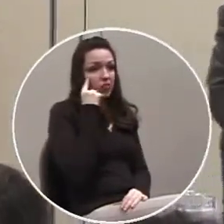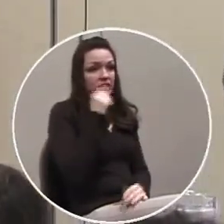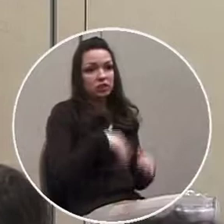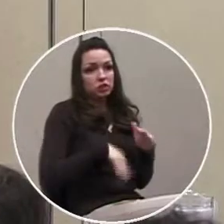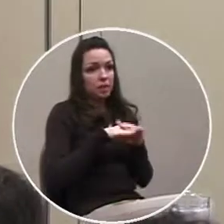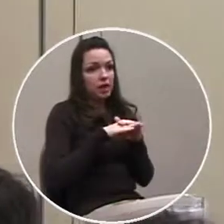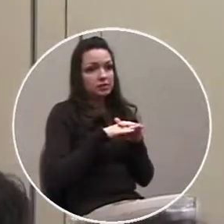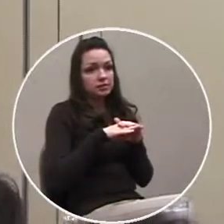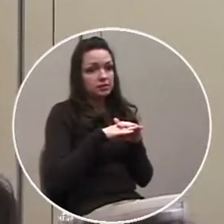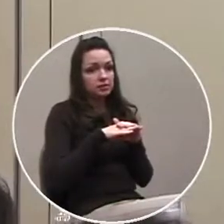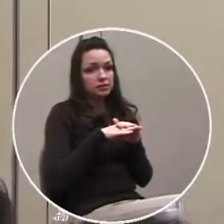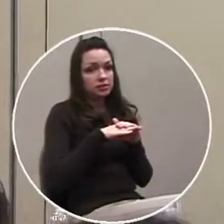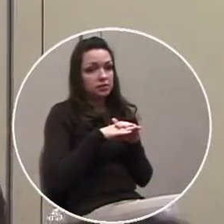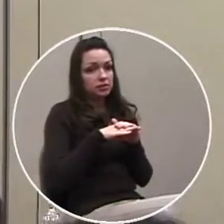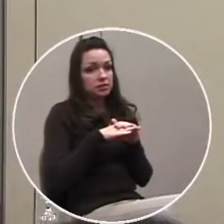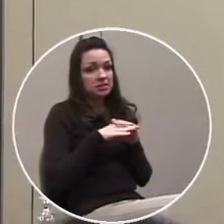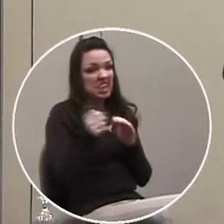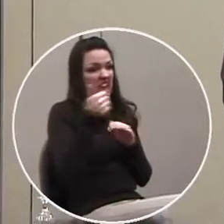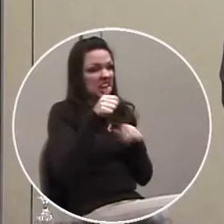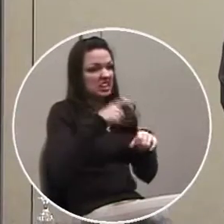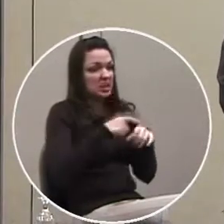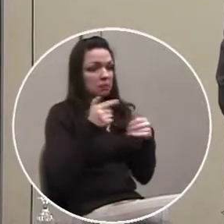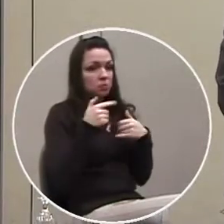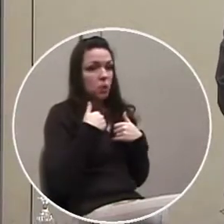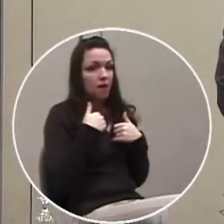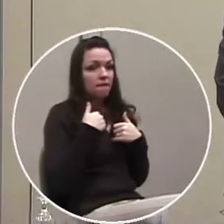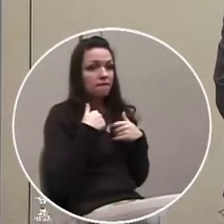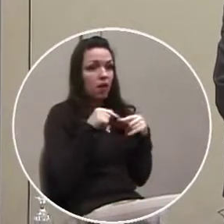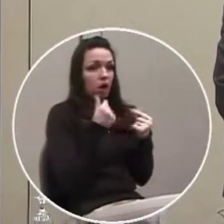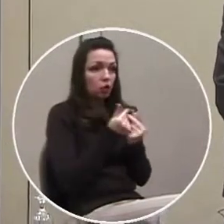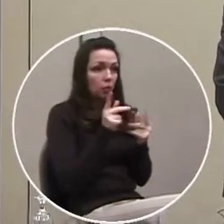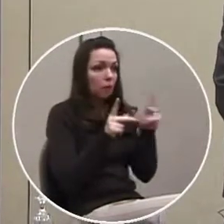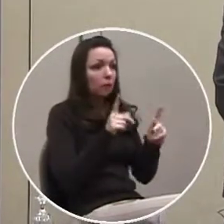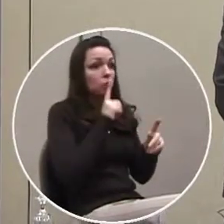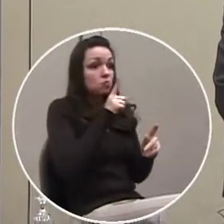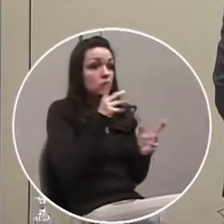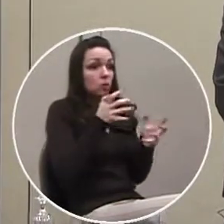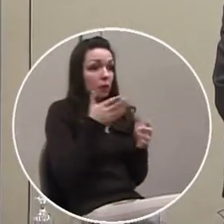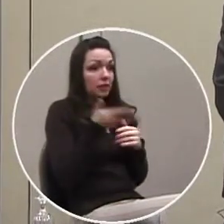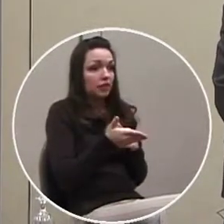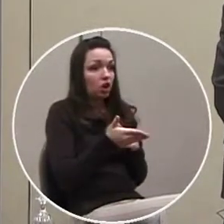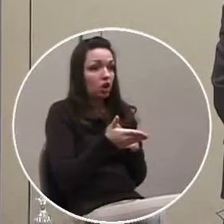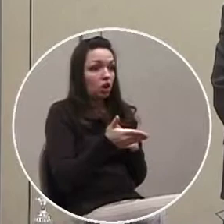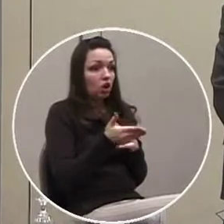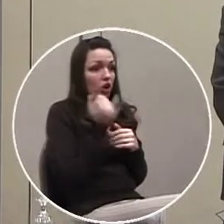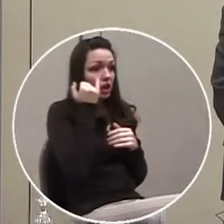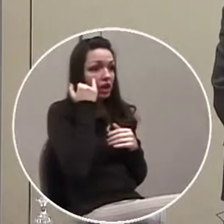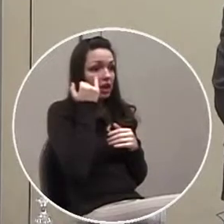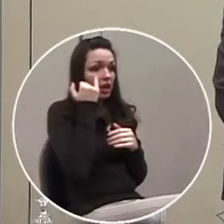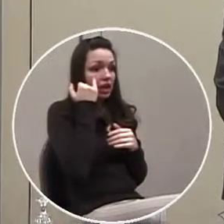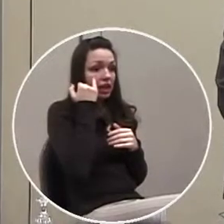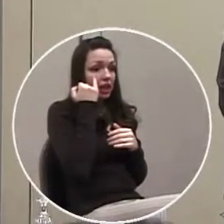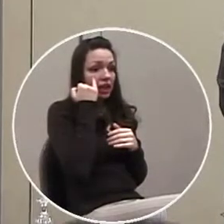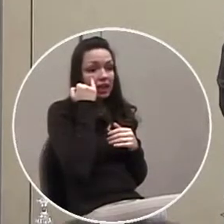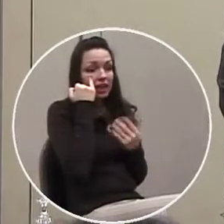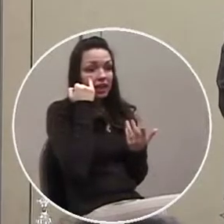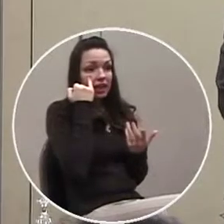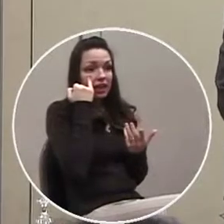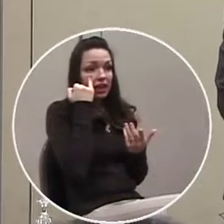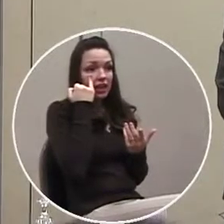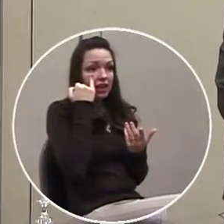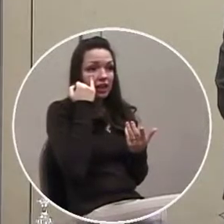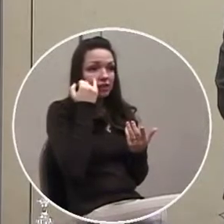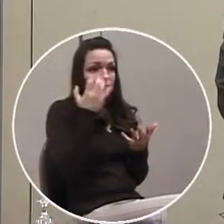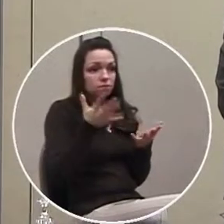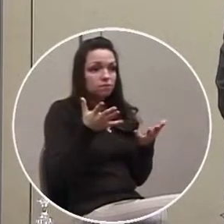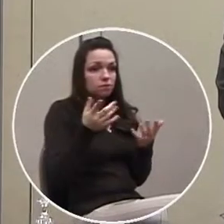that is, anytime, if you've got a group of people who really want to be there, shutting somebody out may be shutting out the possibility of success. On